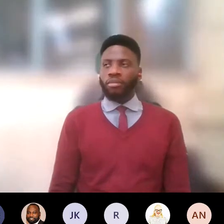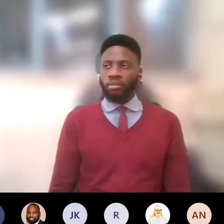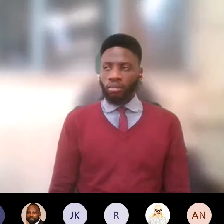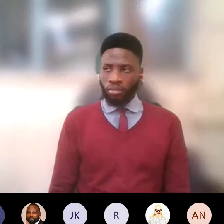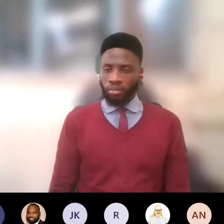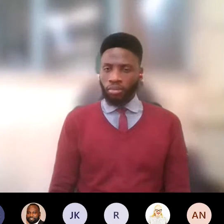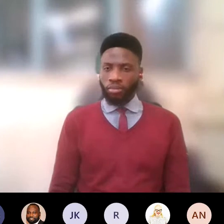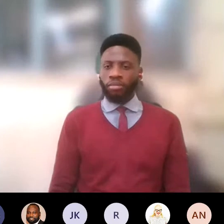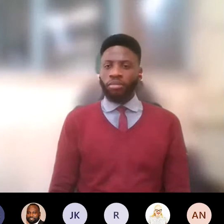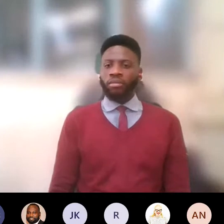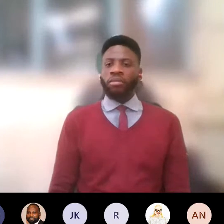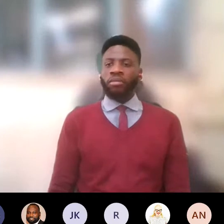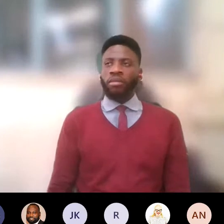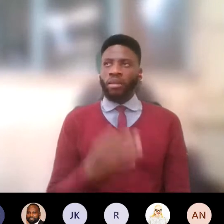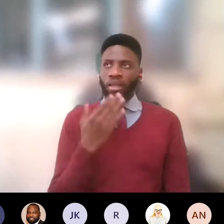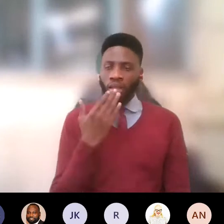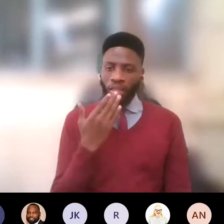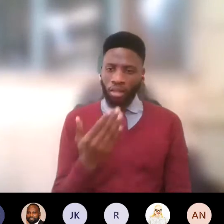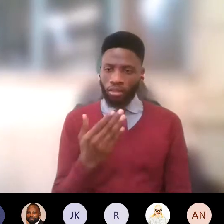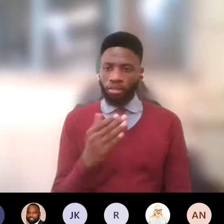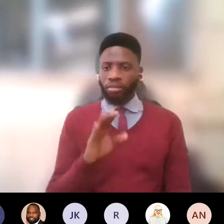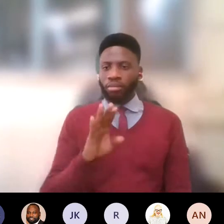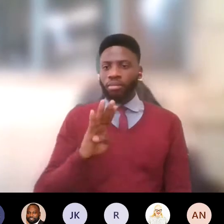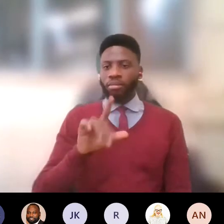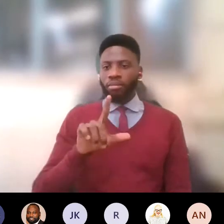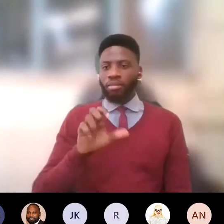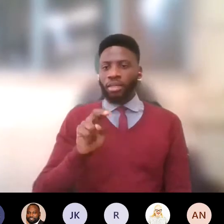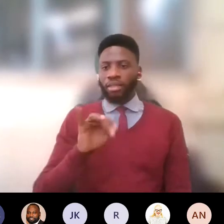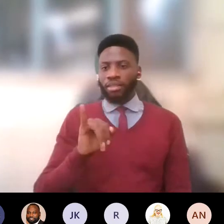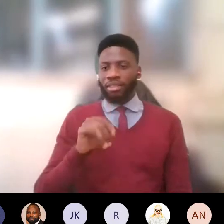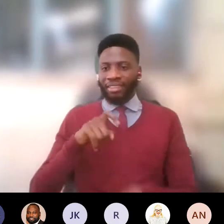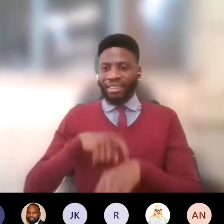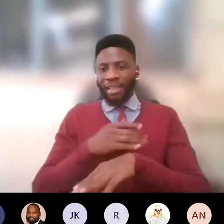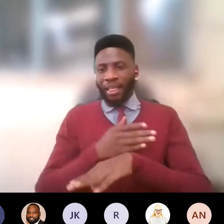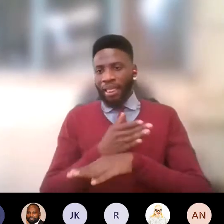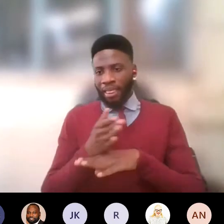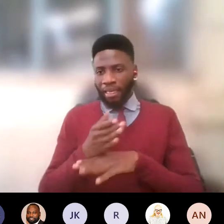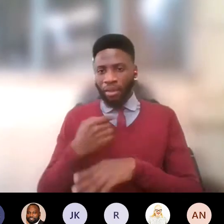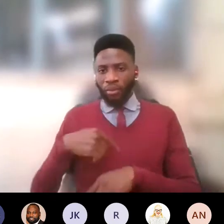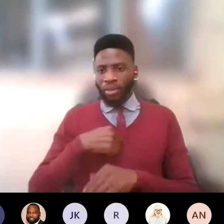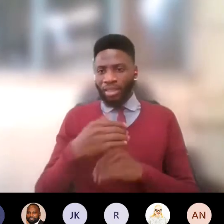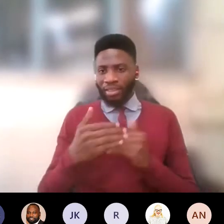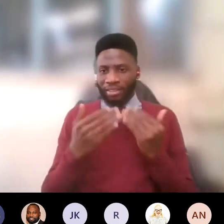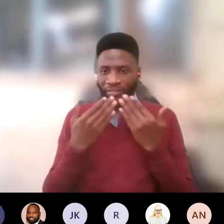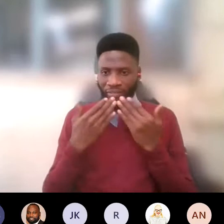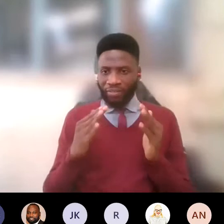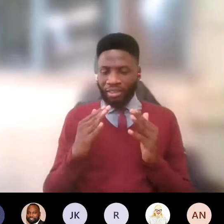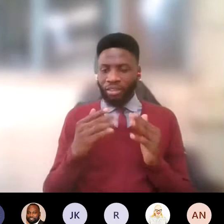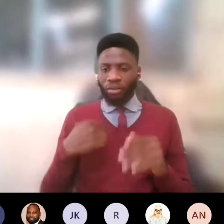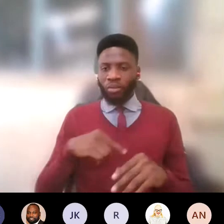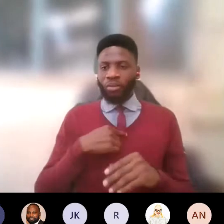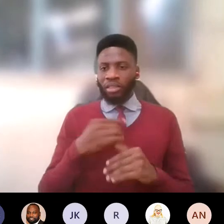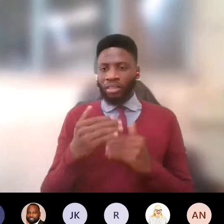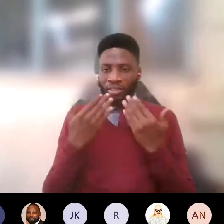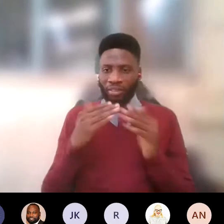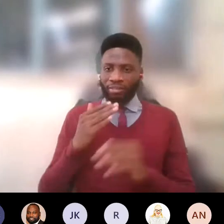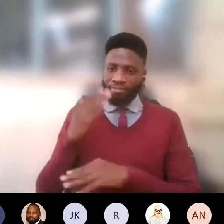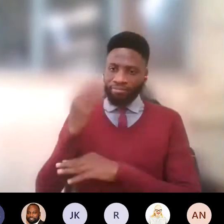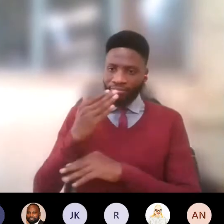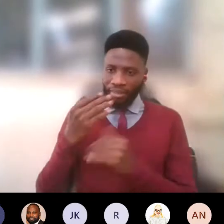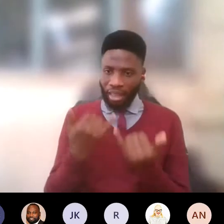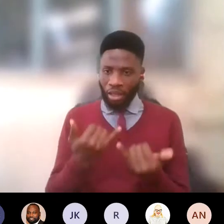So business acumen, you know, if we think about secure coding, every product that we create in the bank, you know, every application that we develop, we've got to